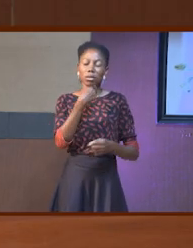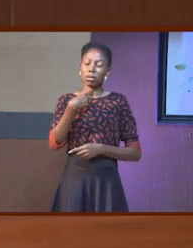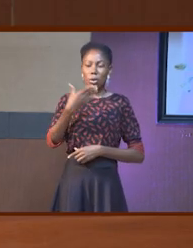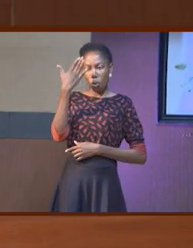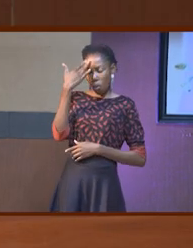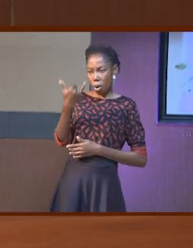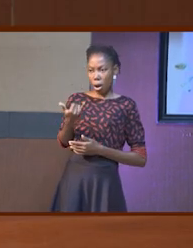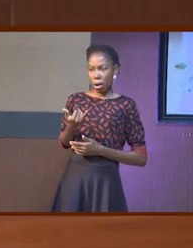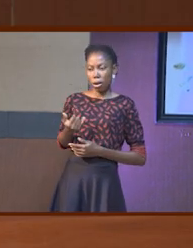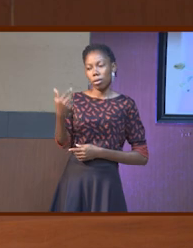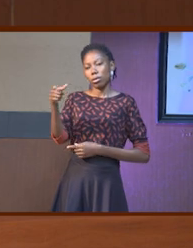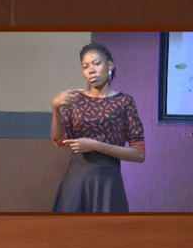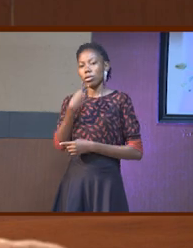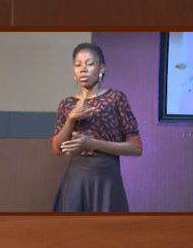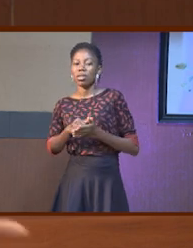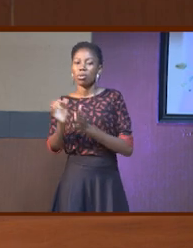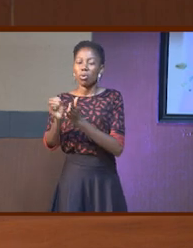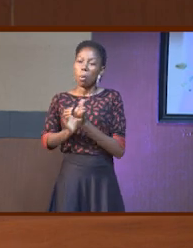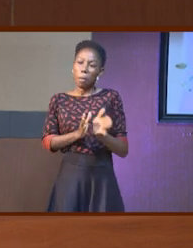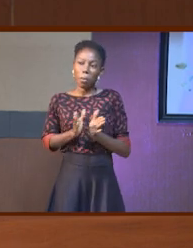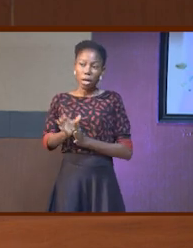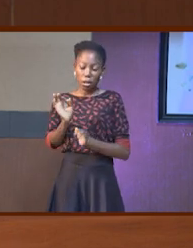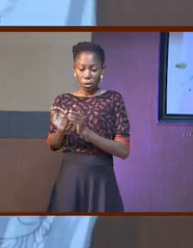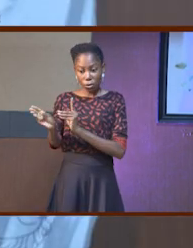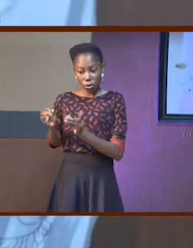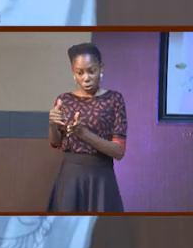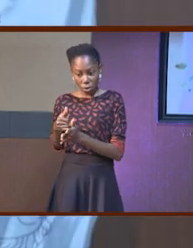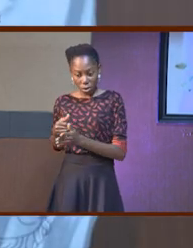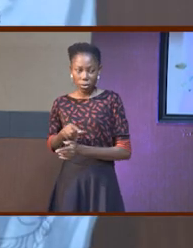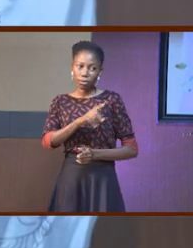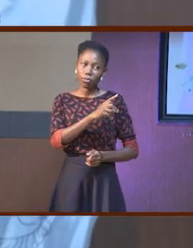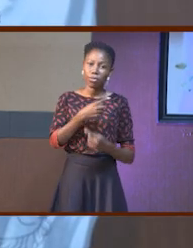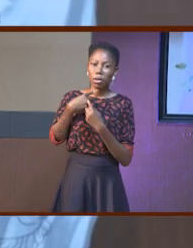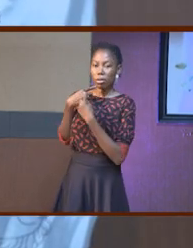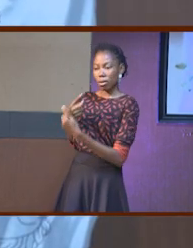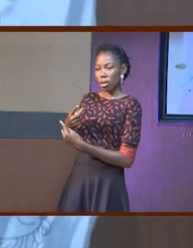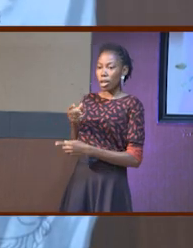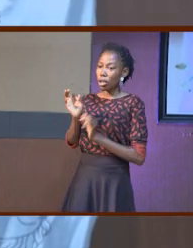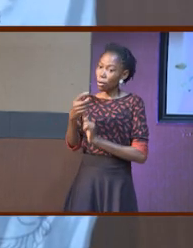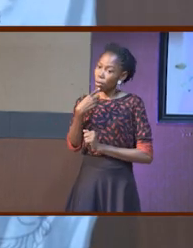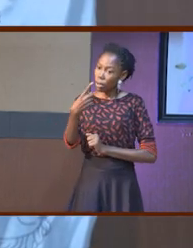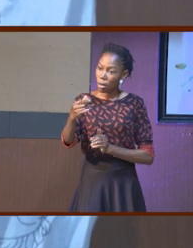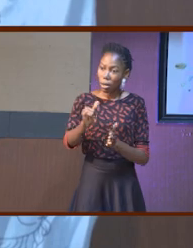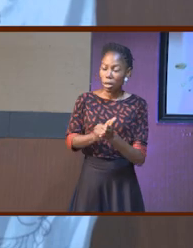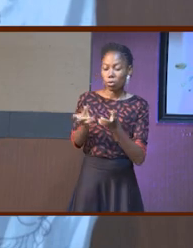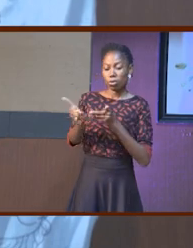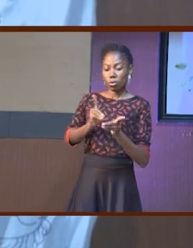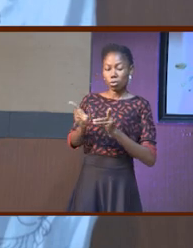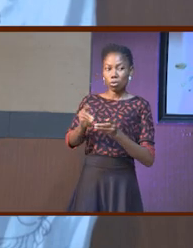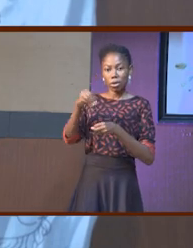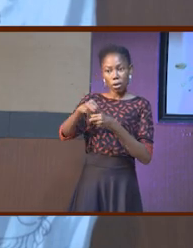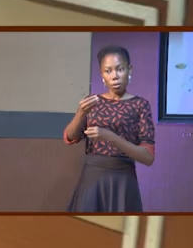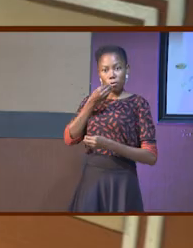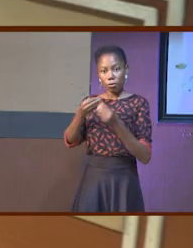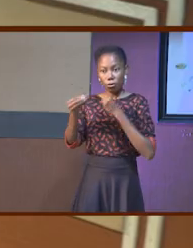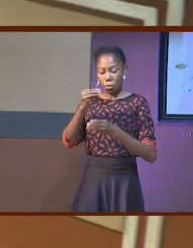yes. My plan was that if I invest in another thing... And if you probably had told her you wanted to invest the money in food